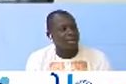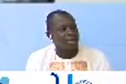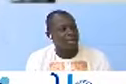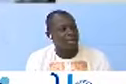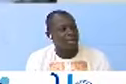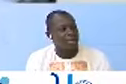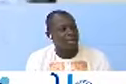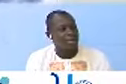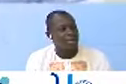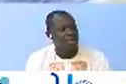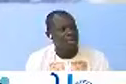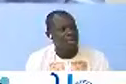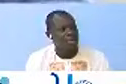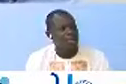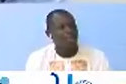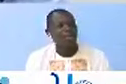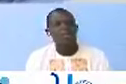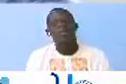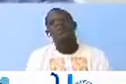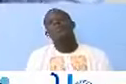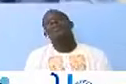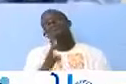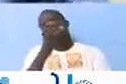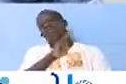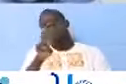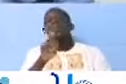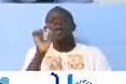Okay. You will not be able to sustain people.